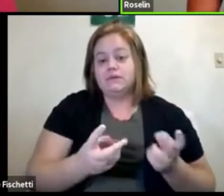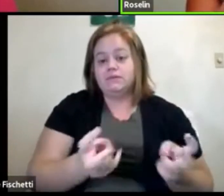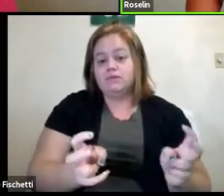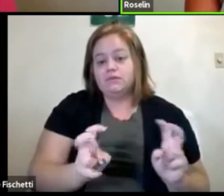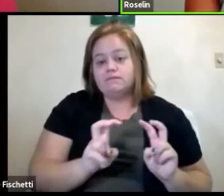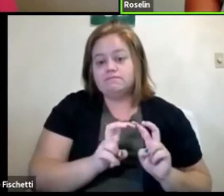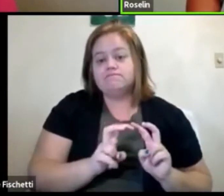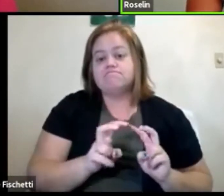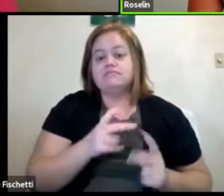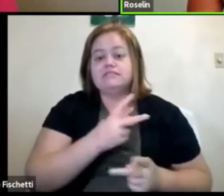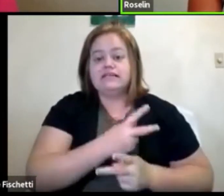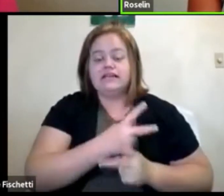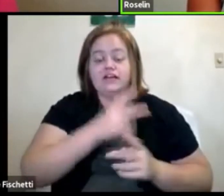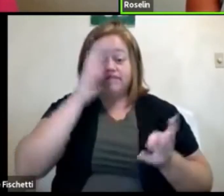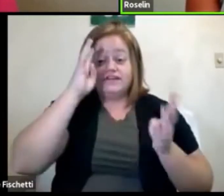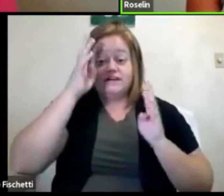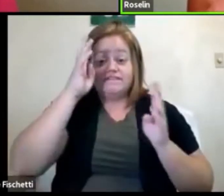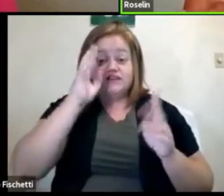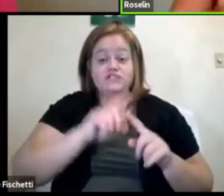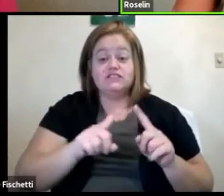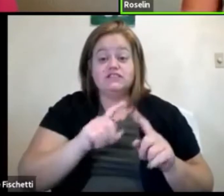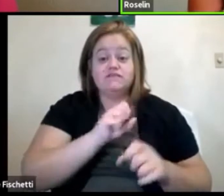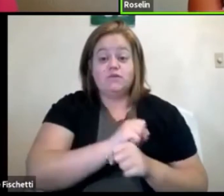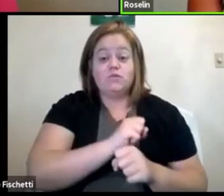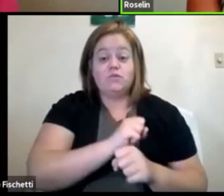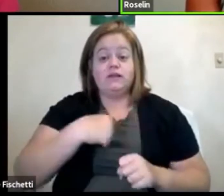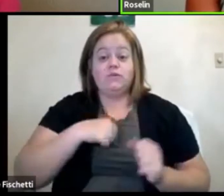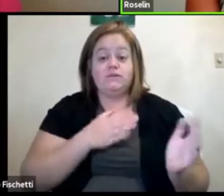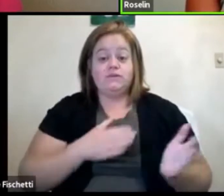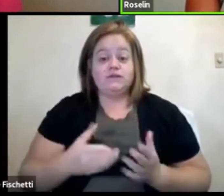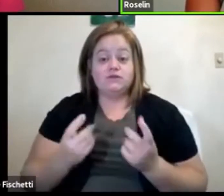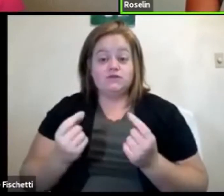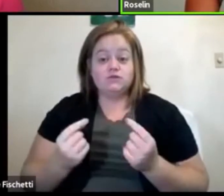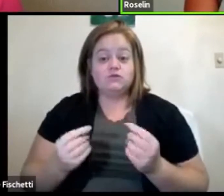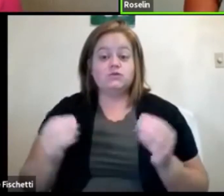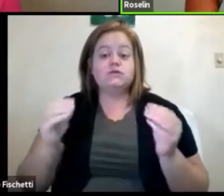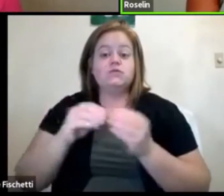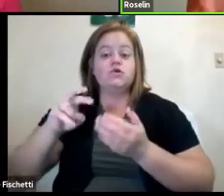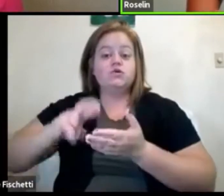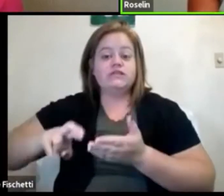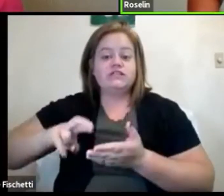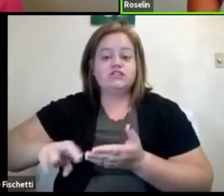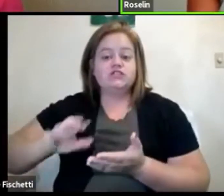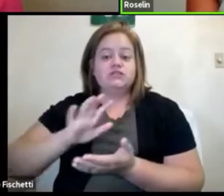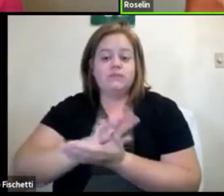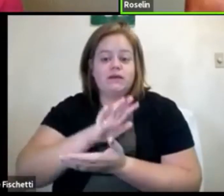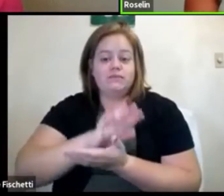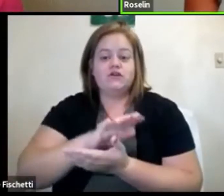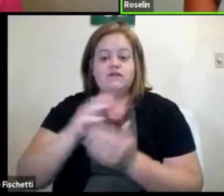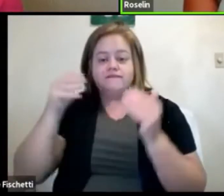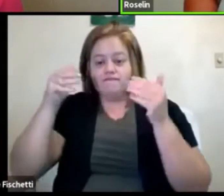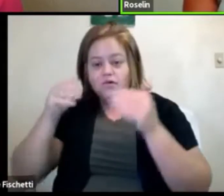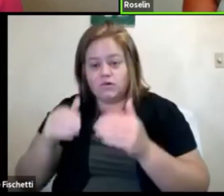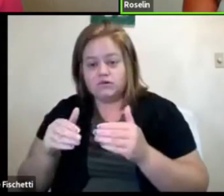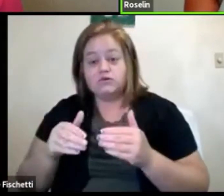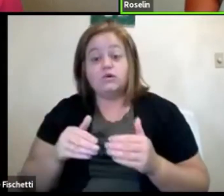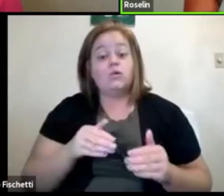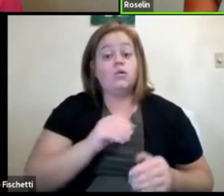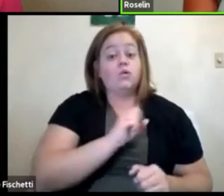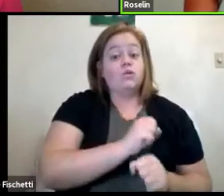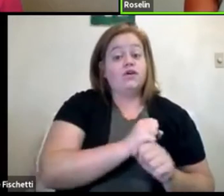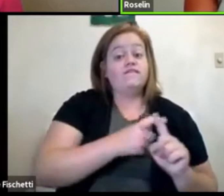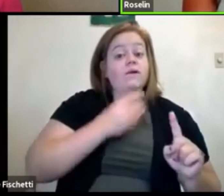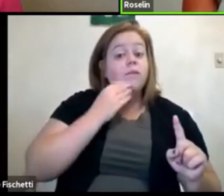the innovation work that we're doing, and a lot of like research kind of on paper. So the days that I'm home, that's the days that I take a lot of